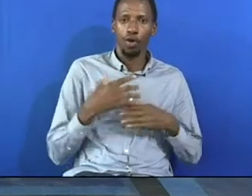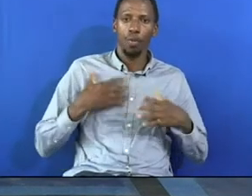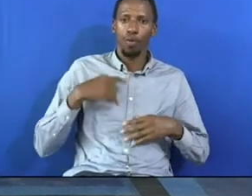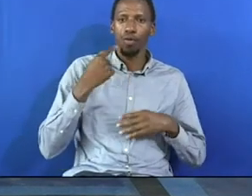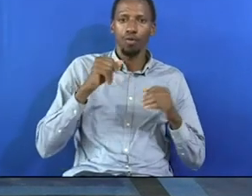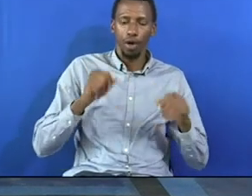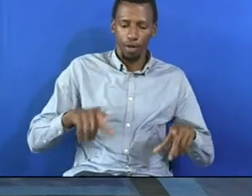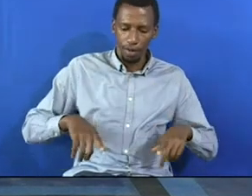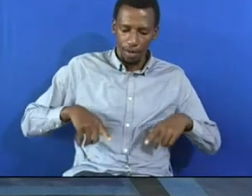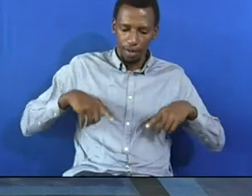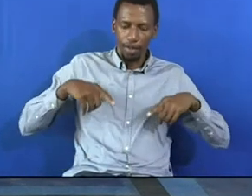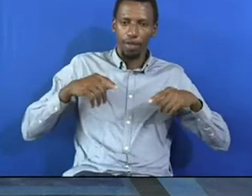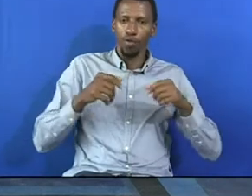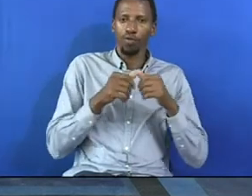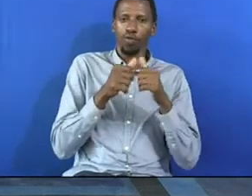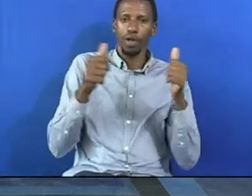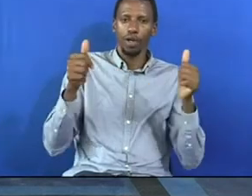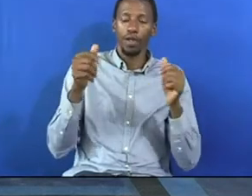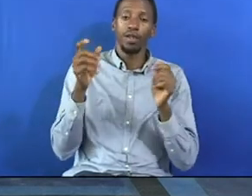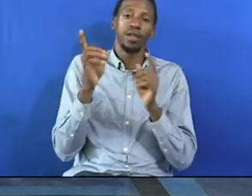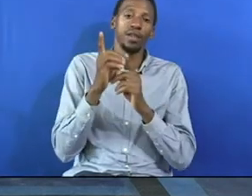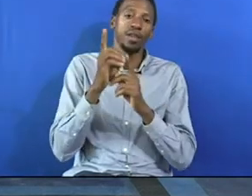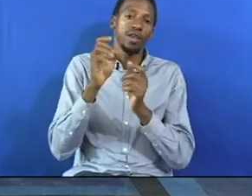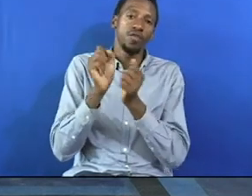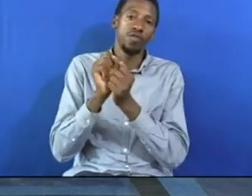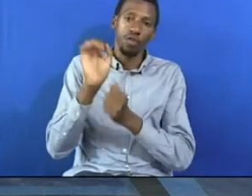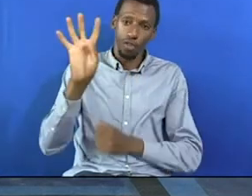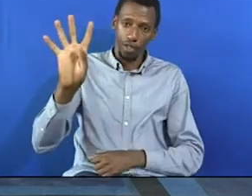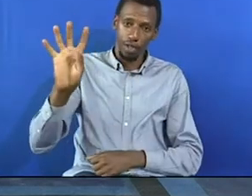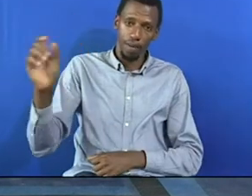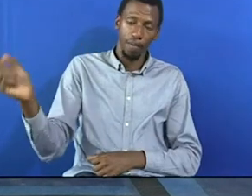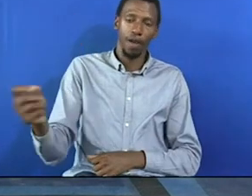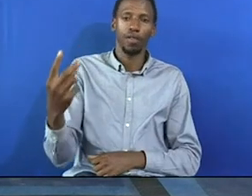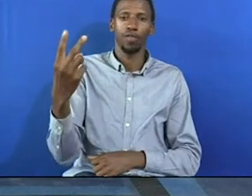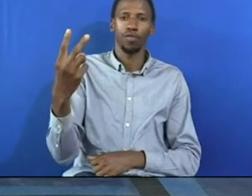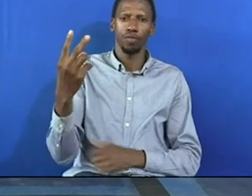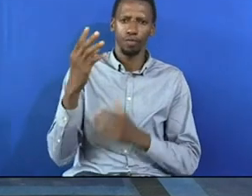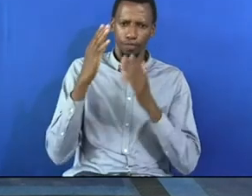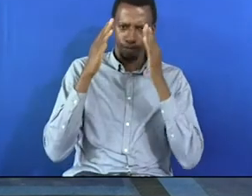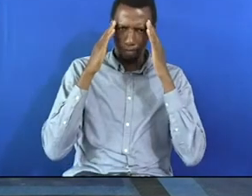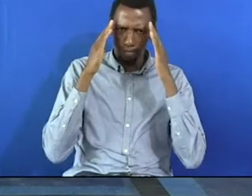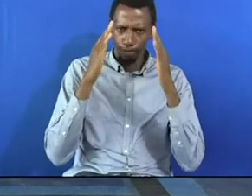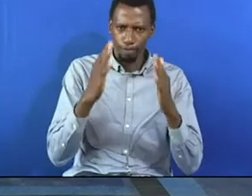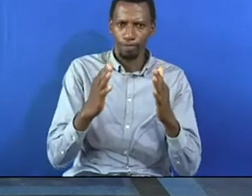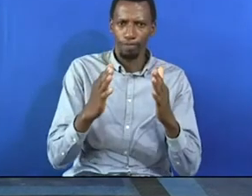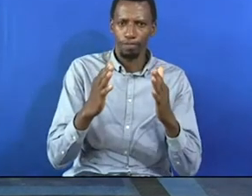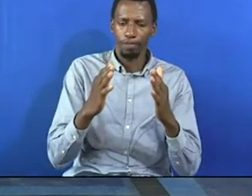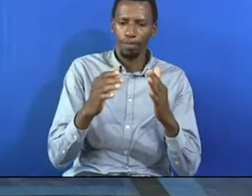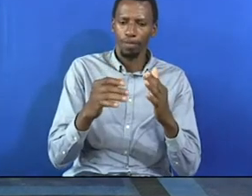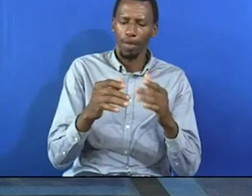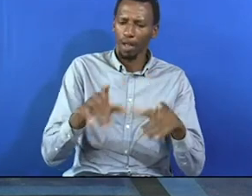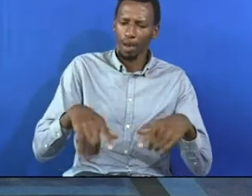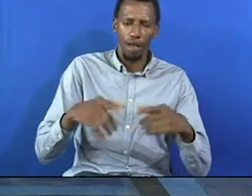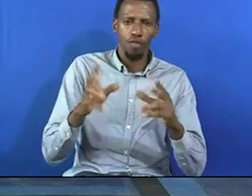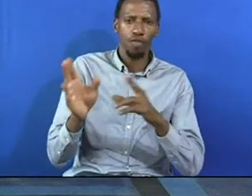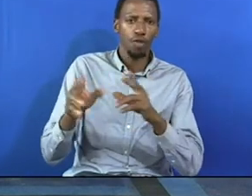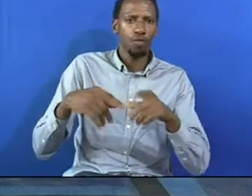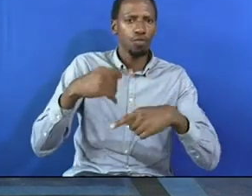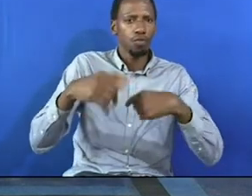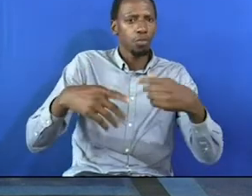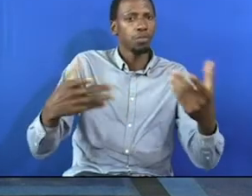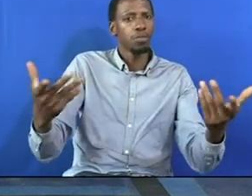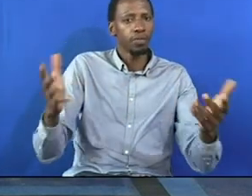14. And they look at it straight in the eye, and life goes on.